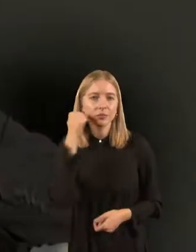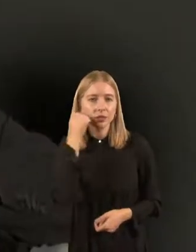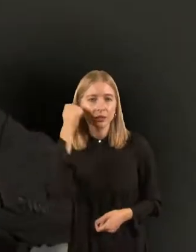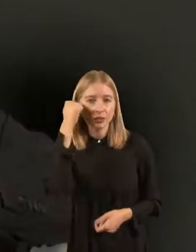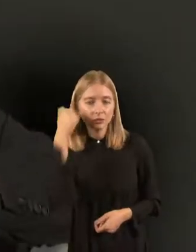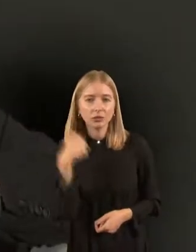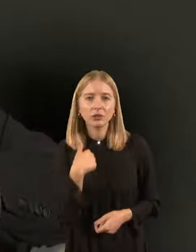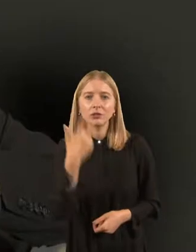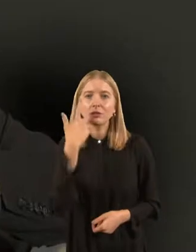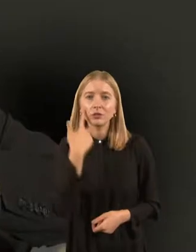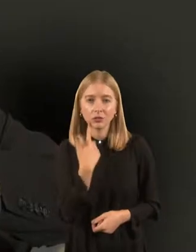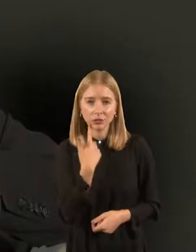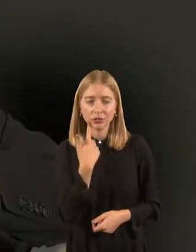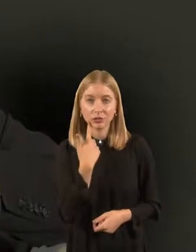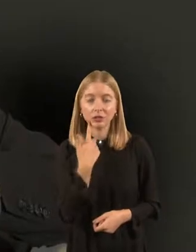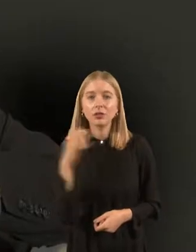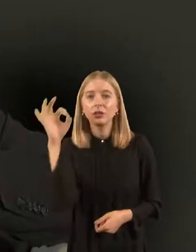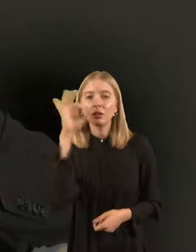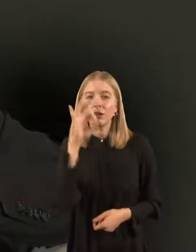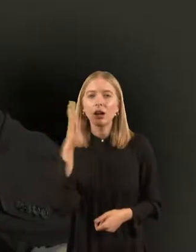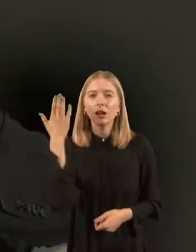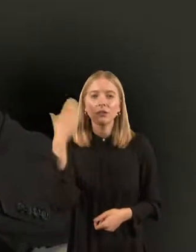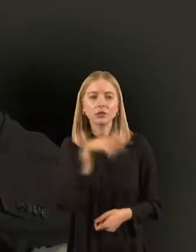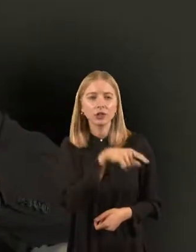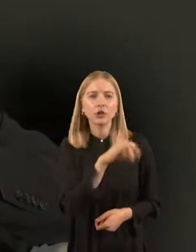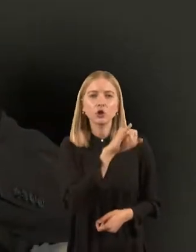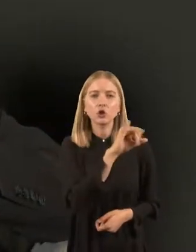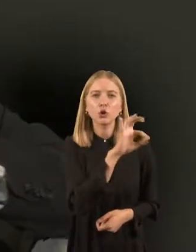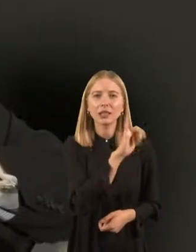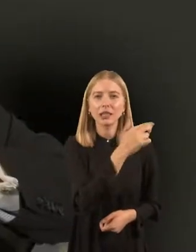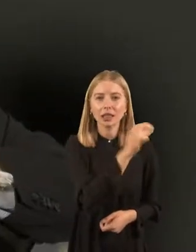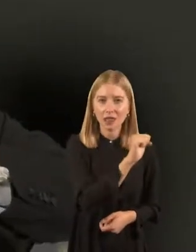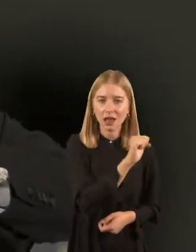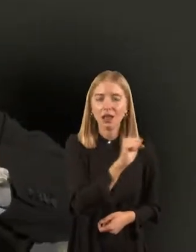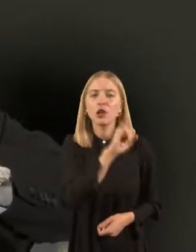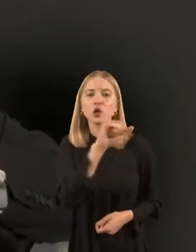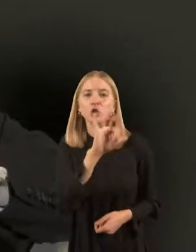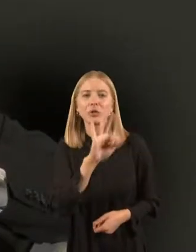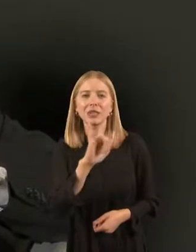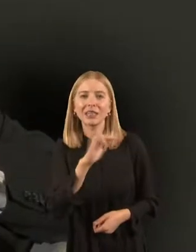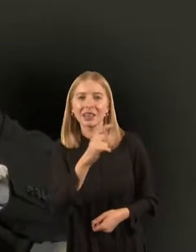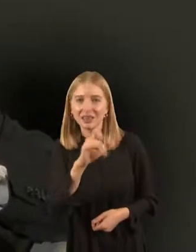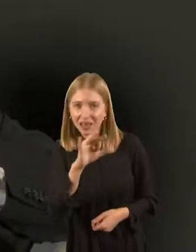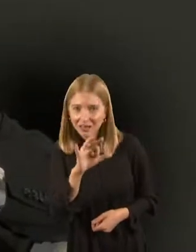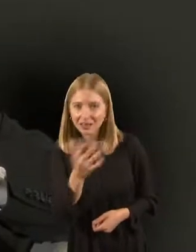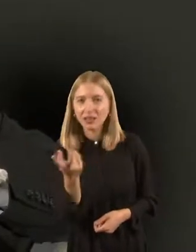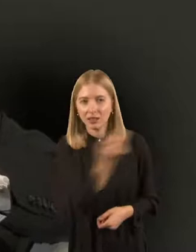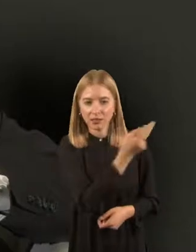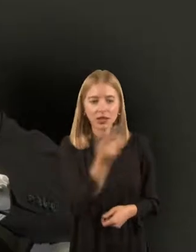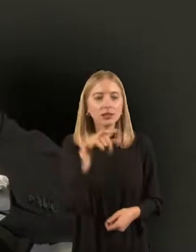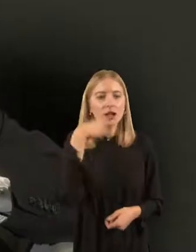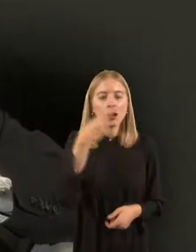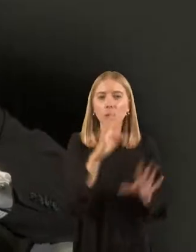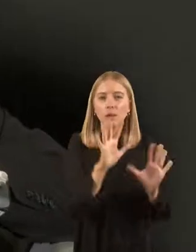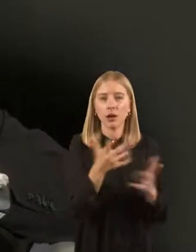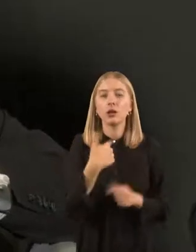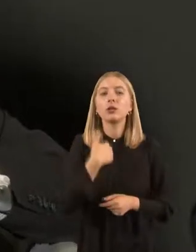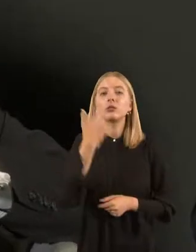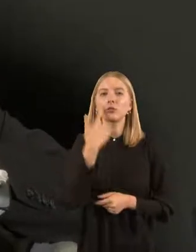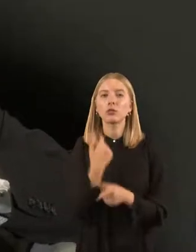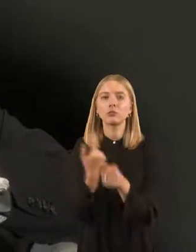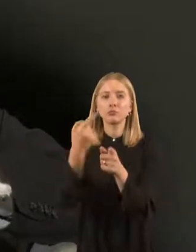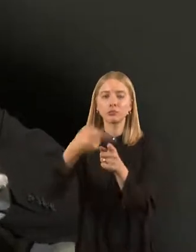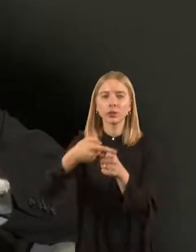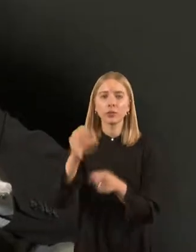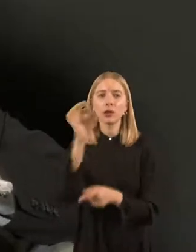No? Because we have to have a comprehensive view when we talk about environmental management. But